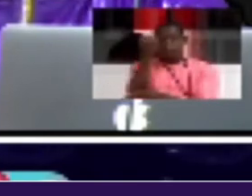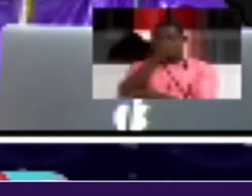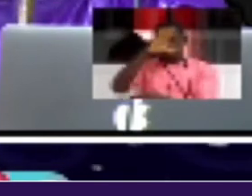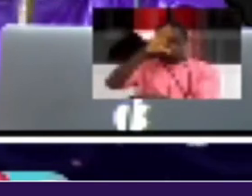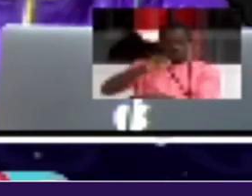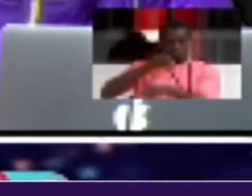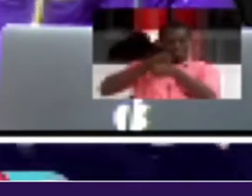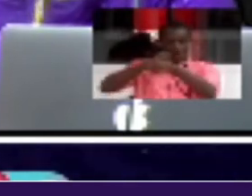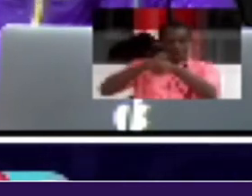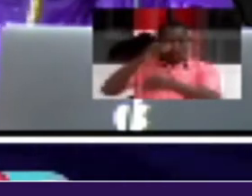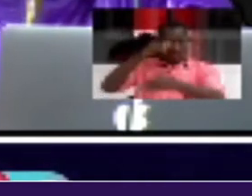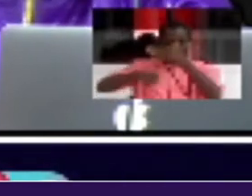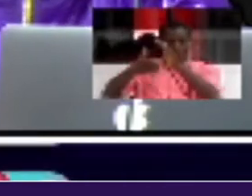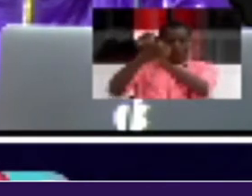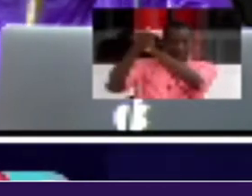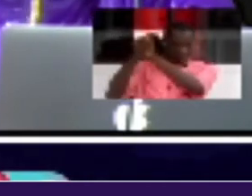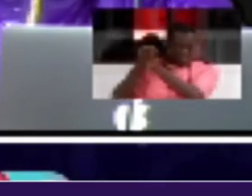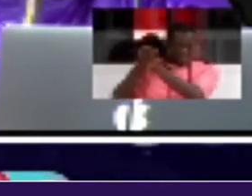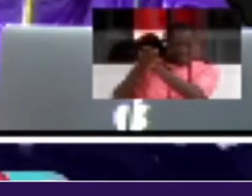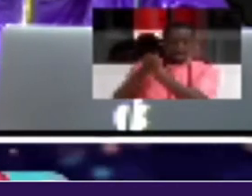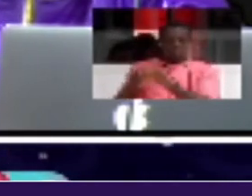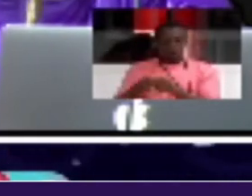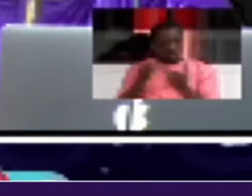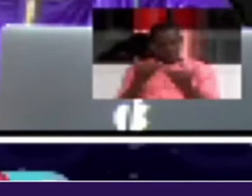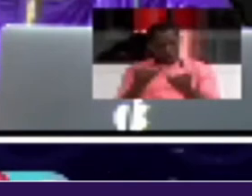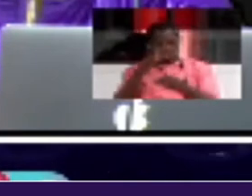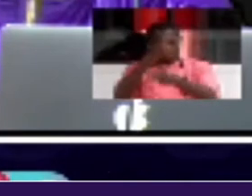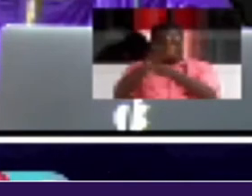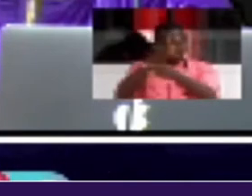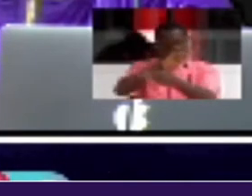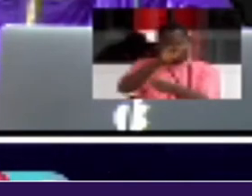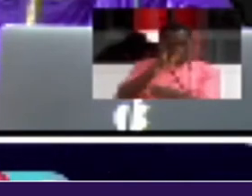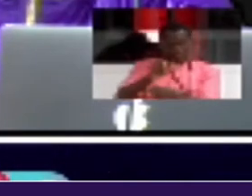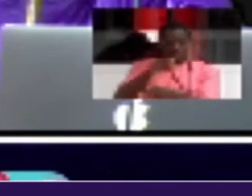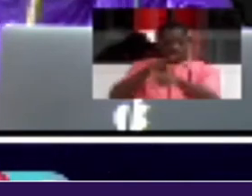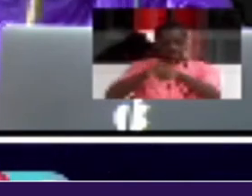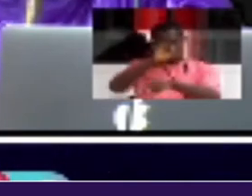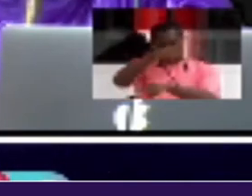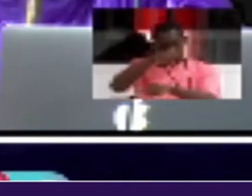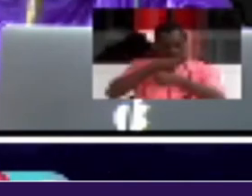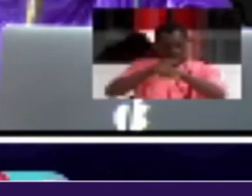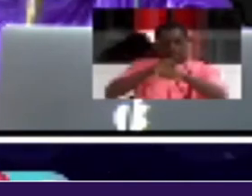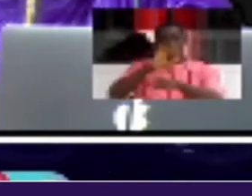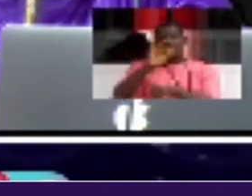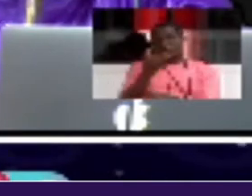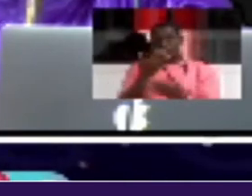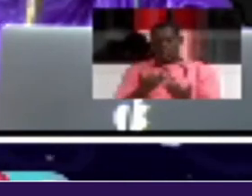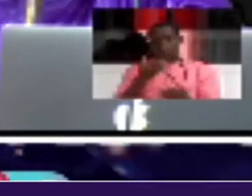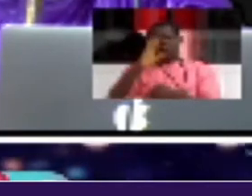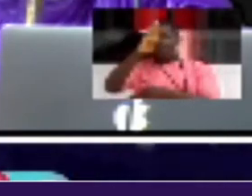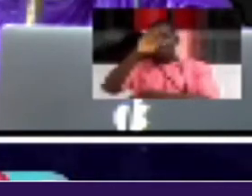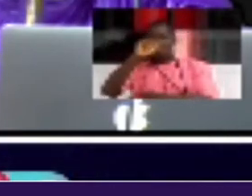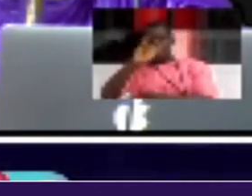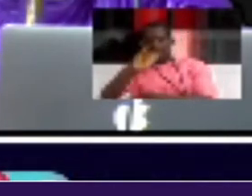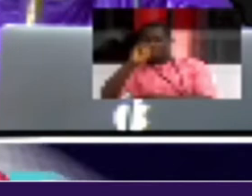your own training? Yeah, during our own training. How about Bailo? Bailo was part of the first batch. How about Malik